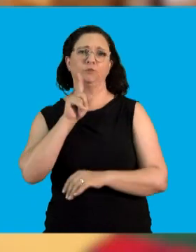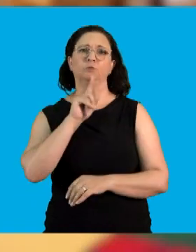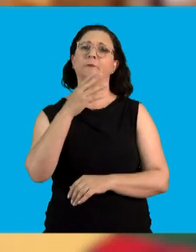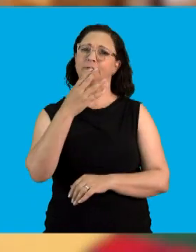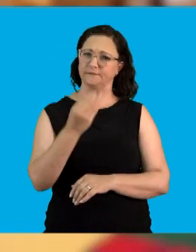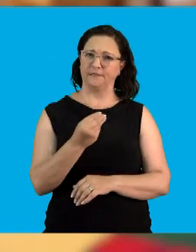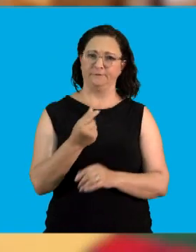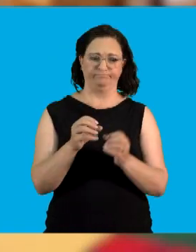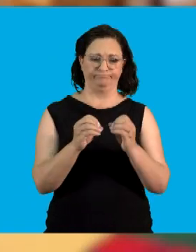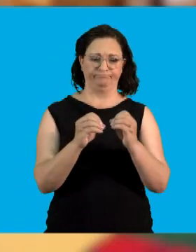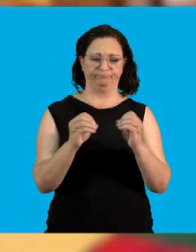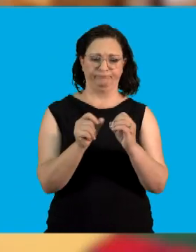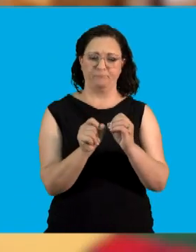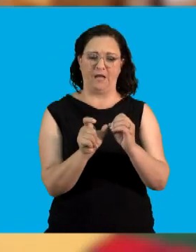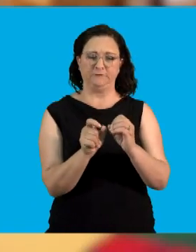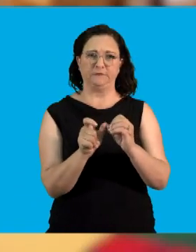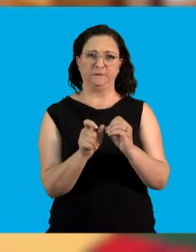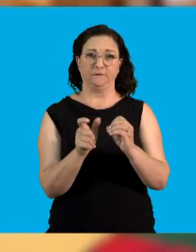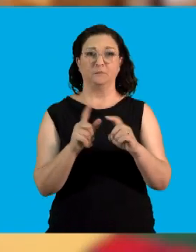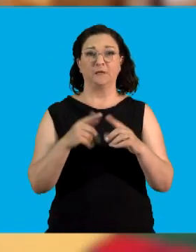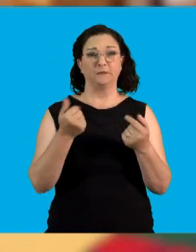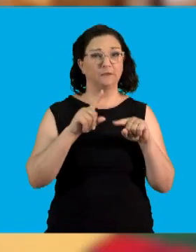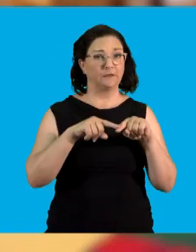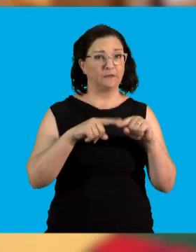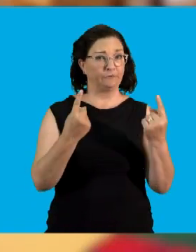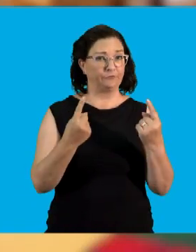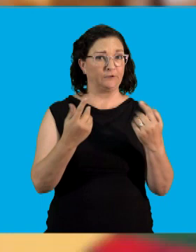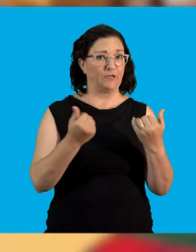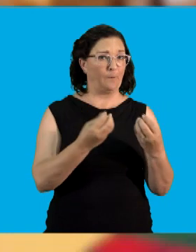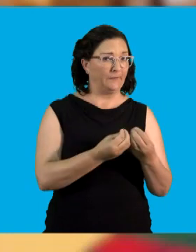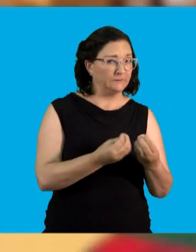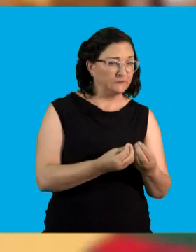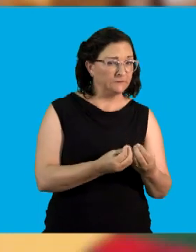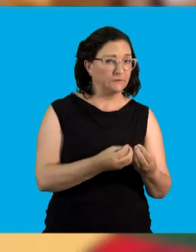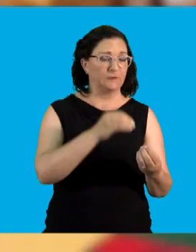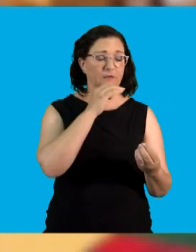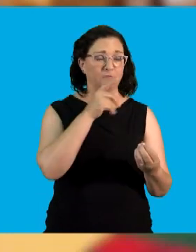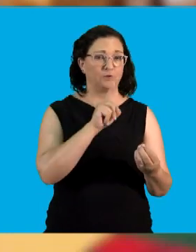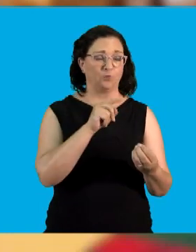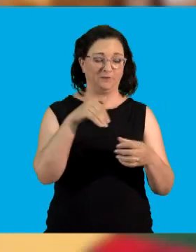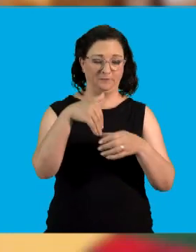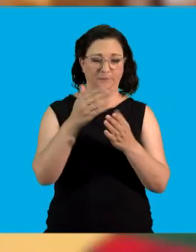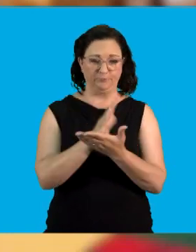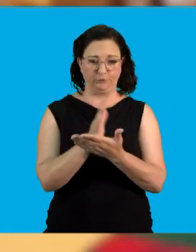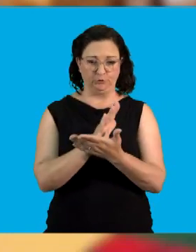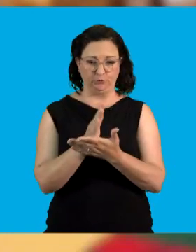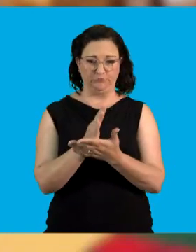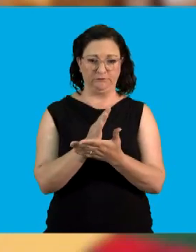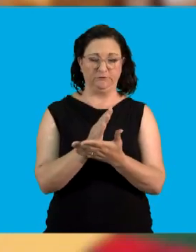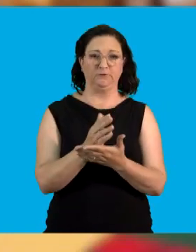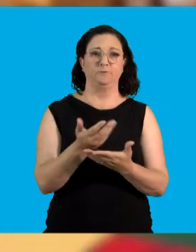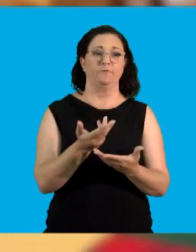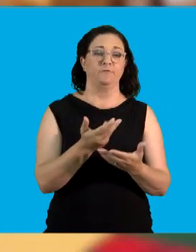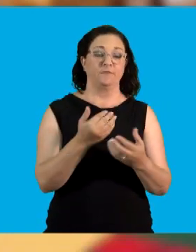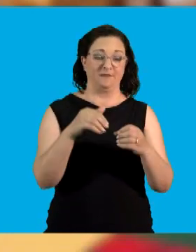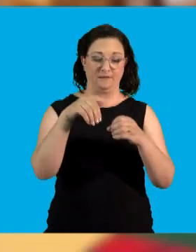liquid, or a gas, there's always spaces between the particles. But then because you have different matter, then the spaces between those